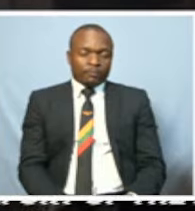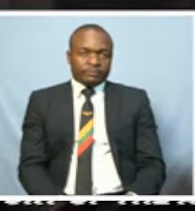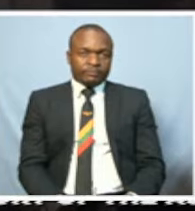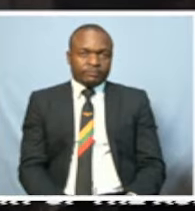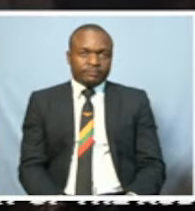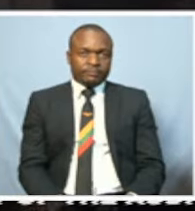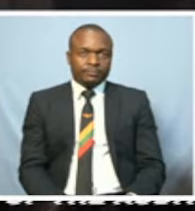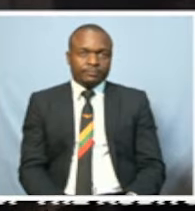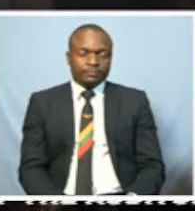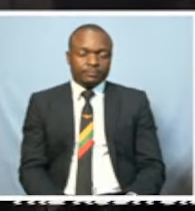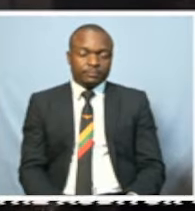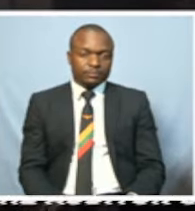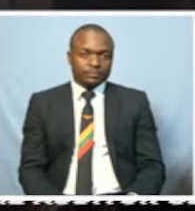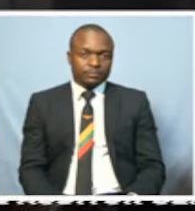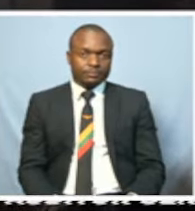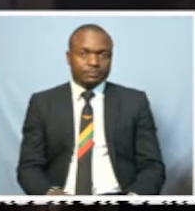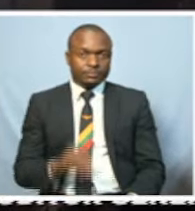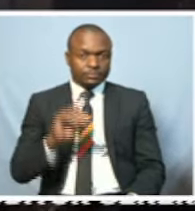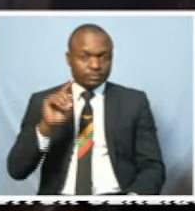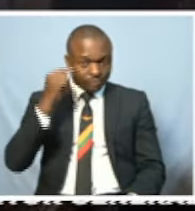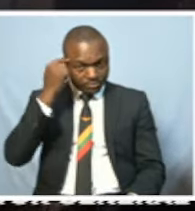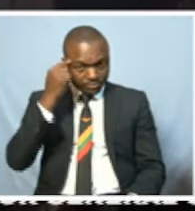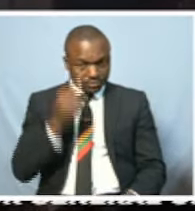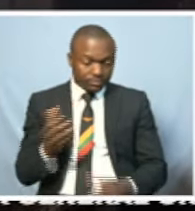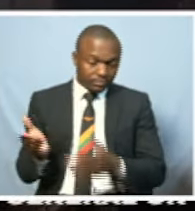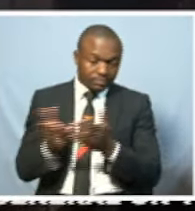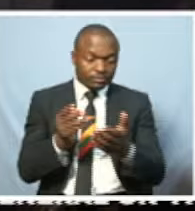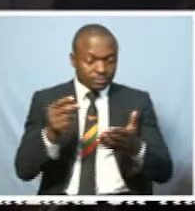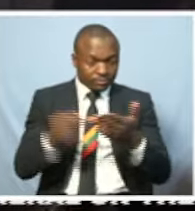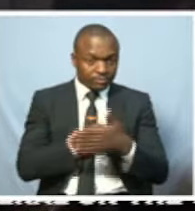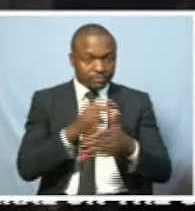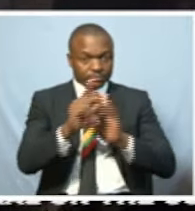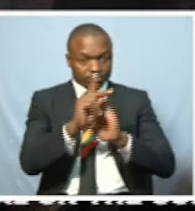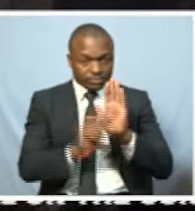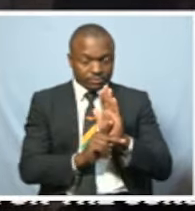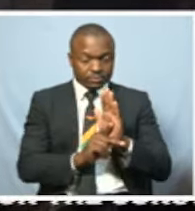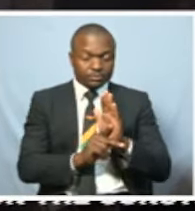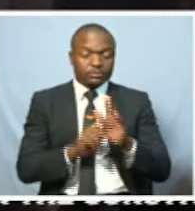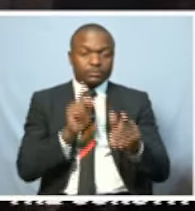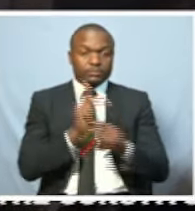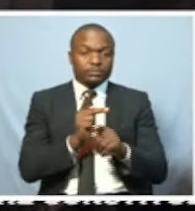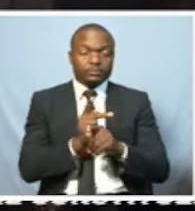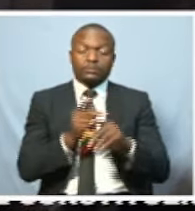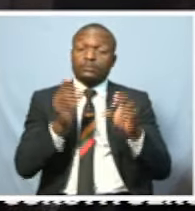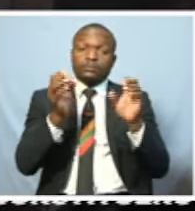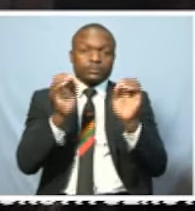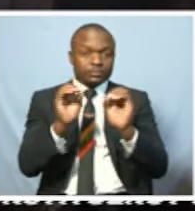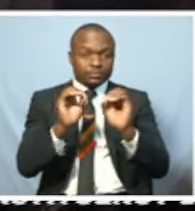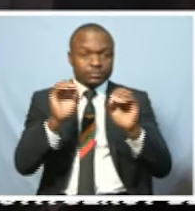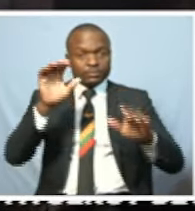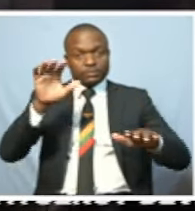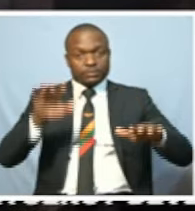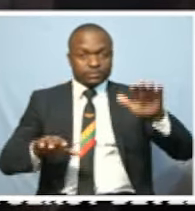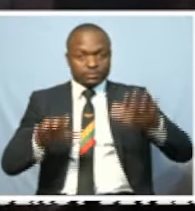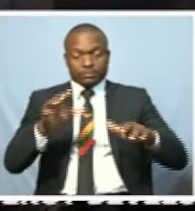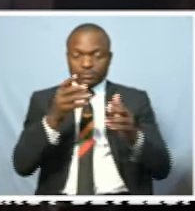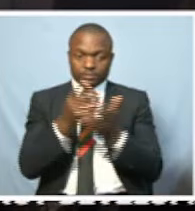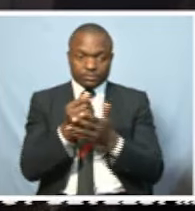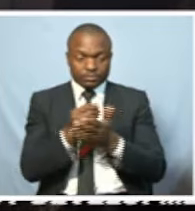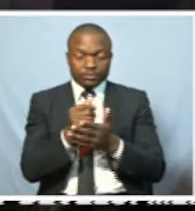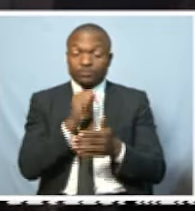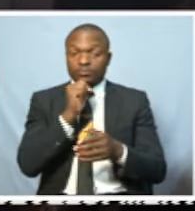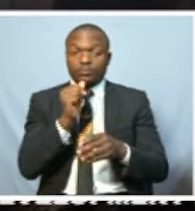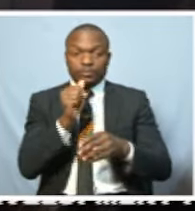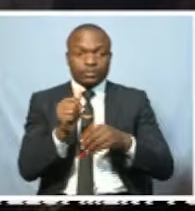where government brought in new policies of maintaining zero balance. So the amount of funds, the unspent funds